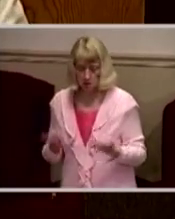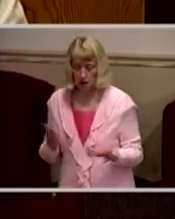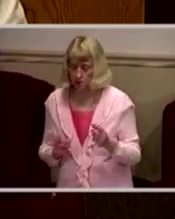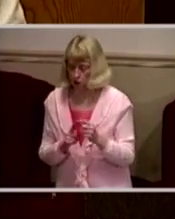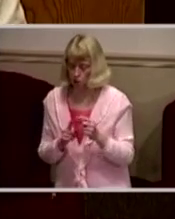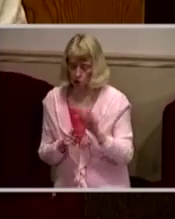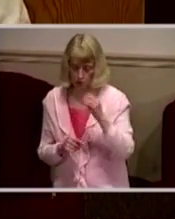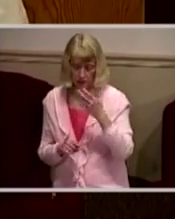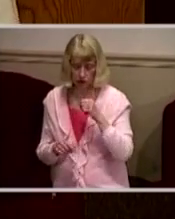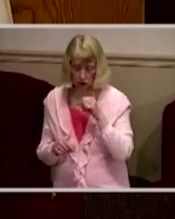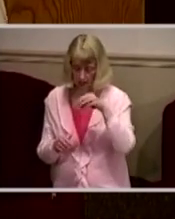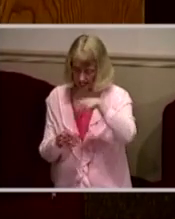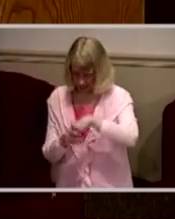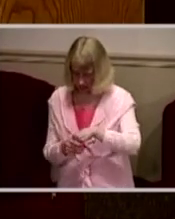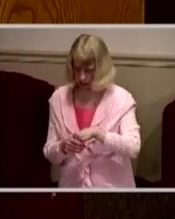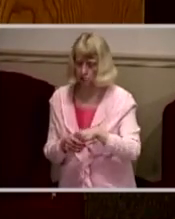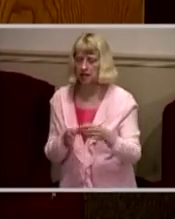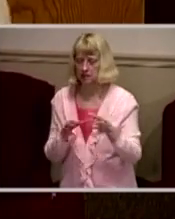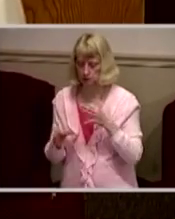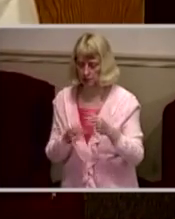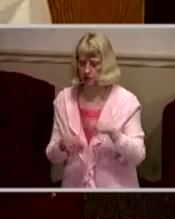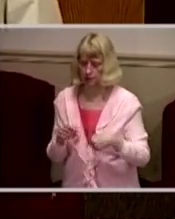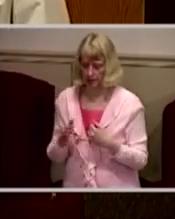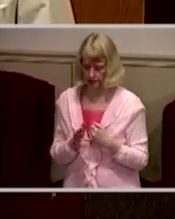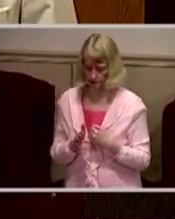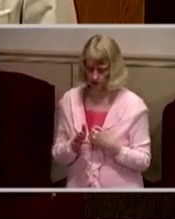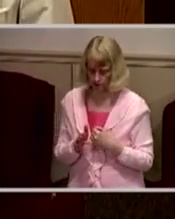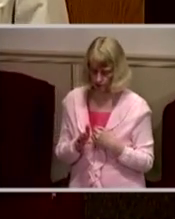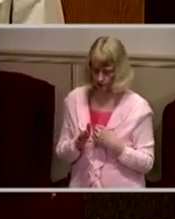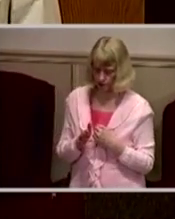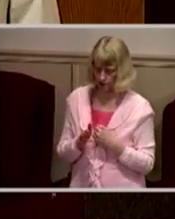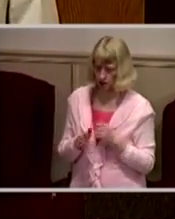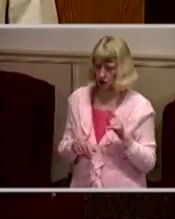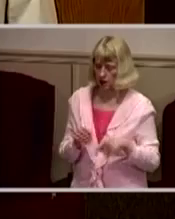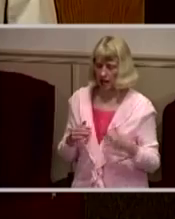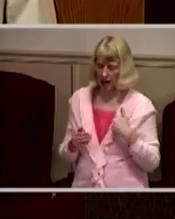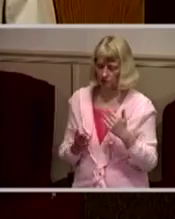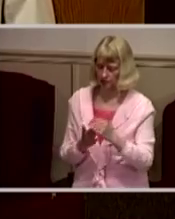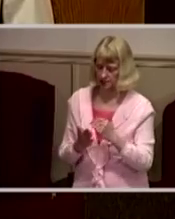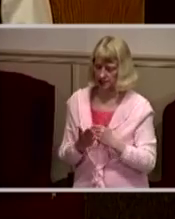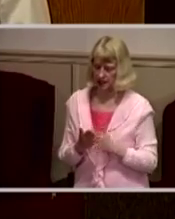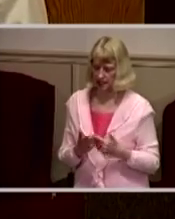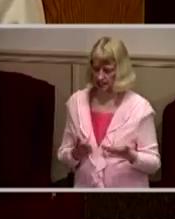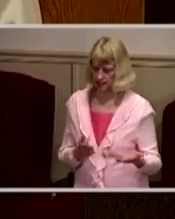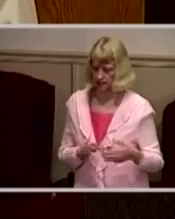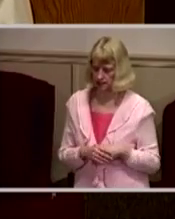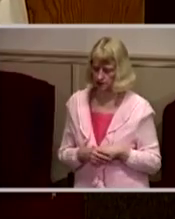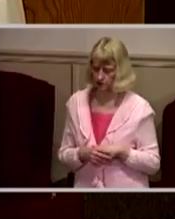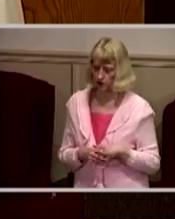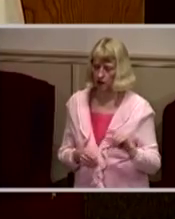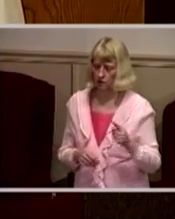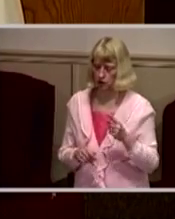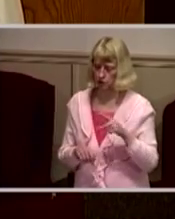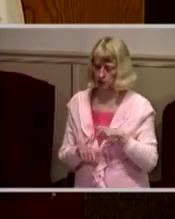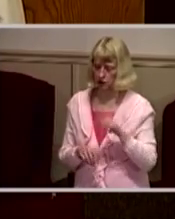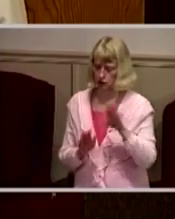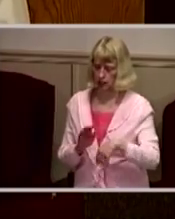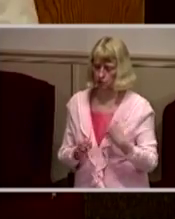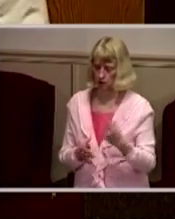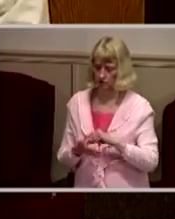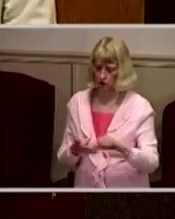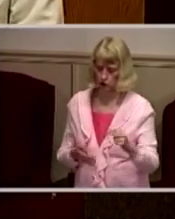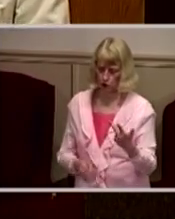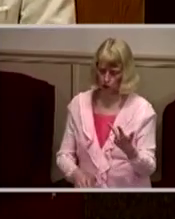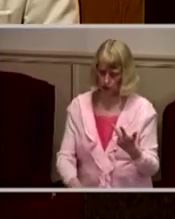in those passages, that without grace, we would not have these things. 1 Peter chapter 1 and verse